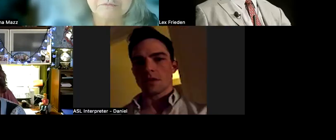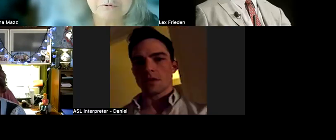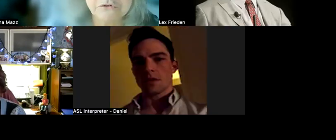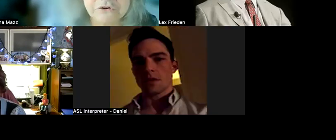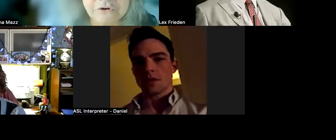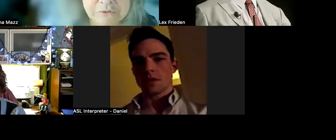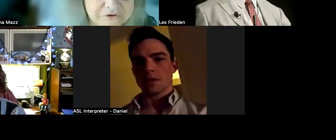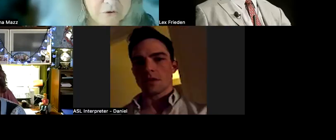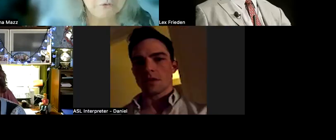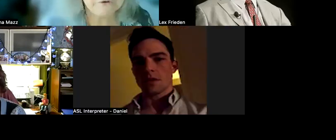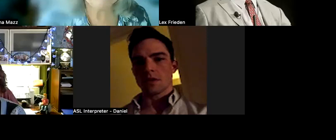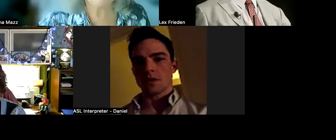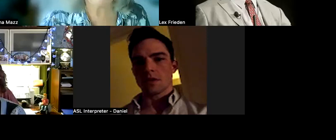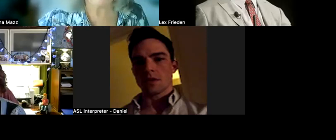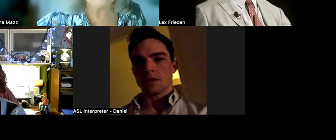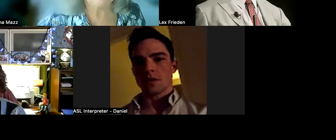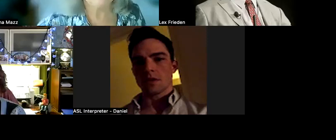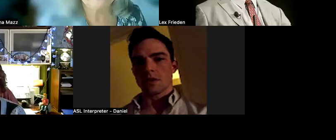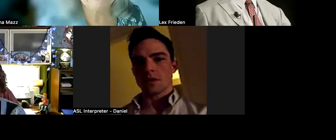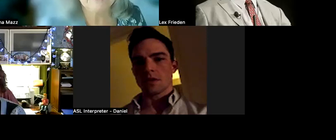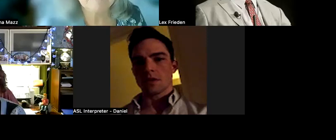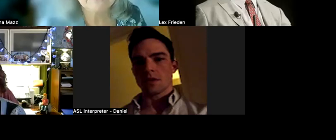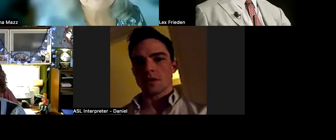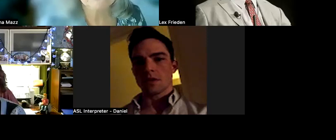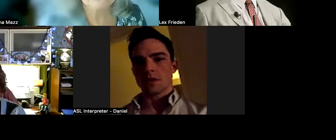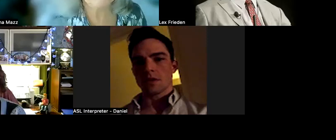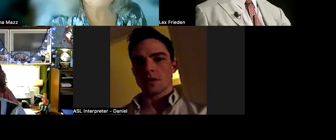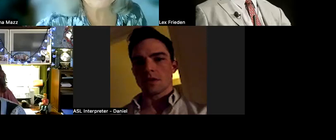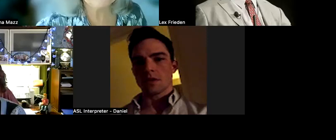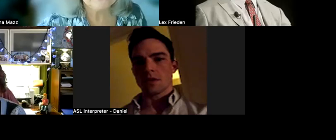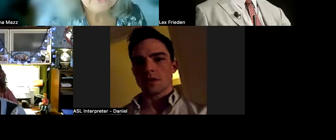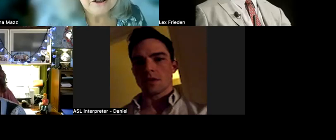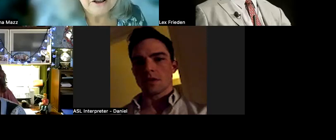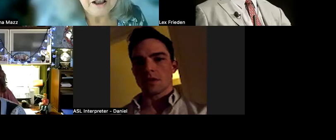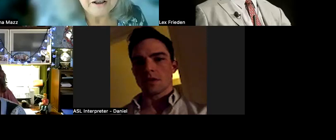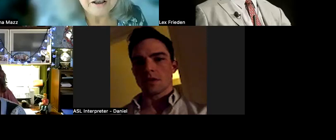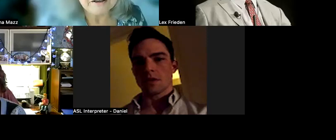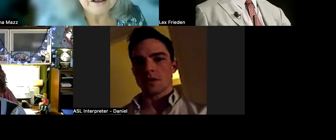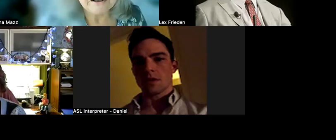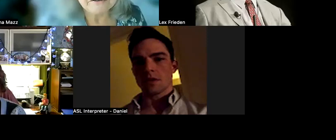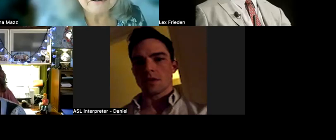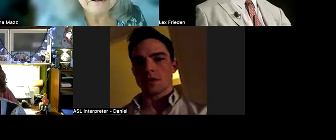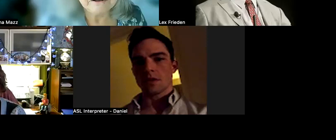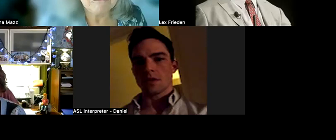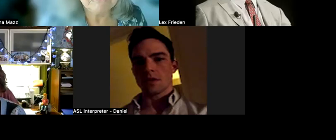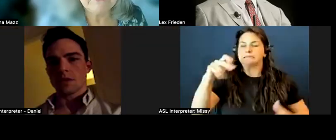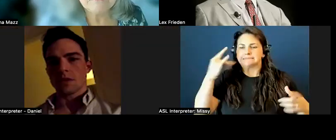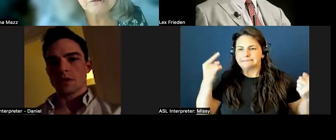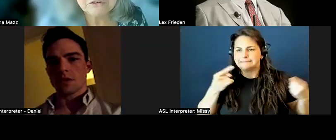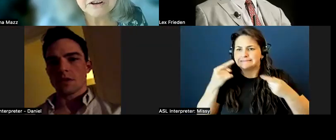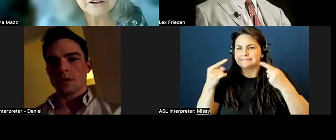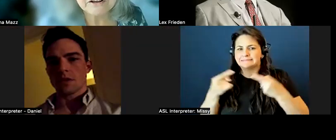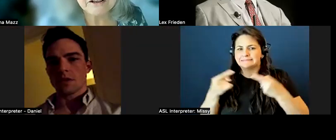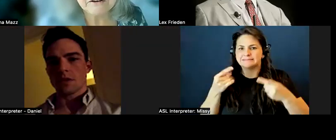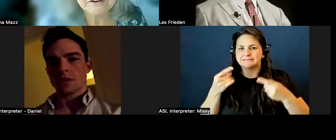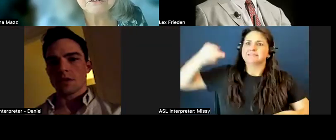As a person who is old enough to feel pain when I climb up into those tall chairs, I you know,